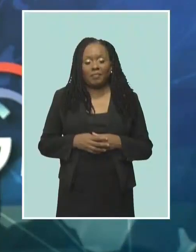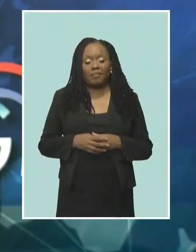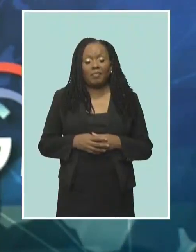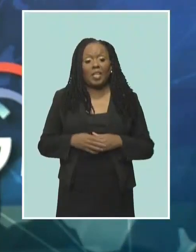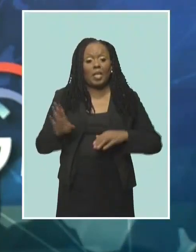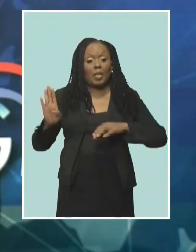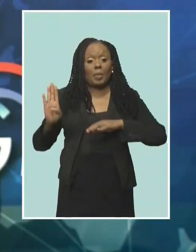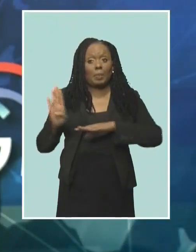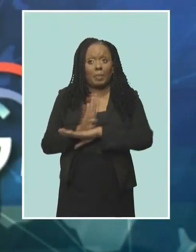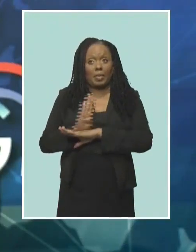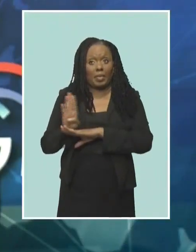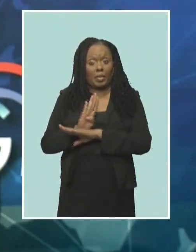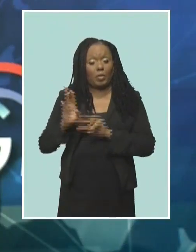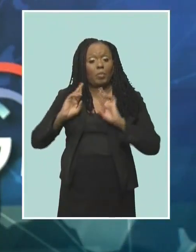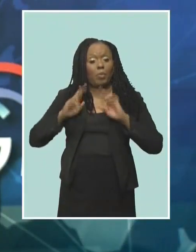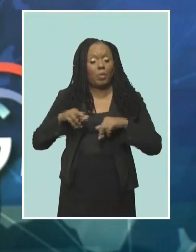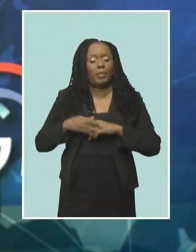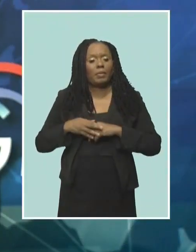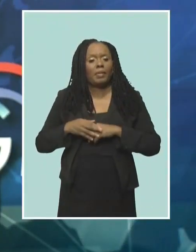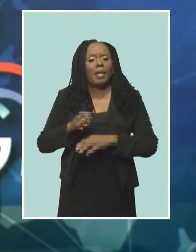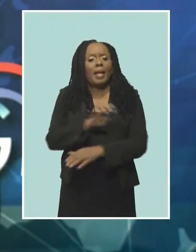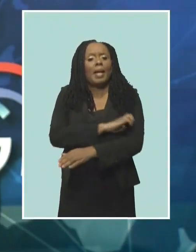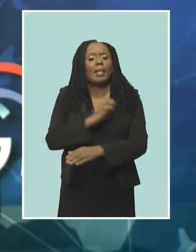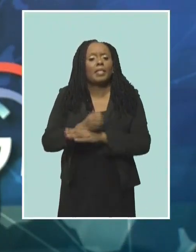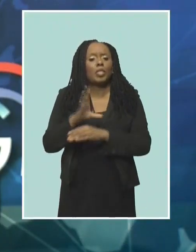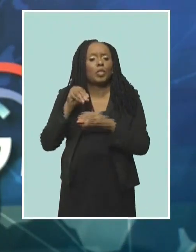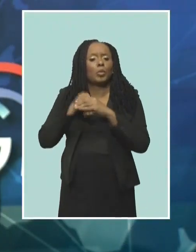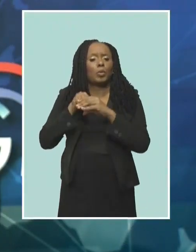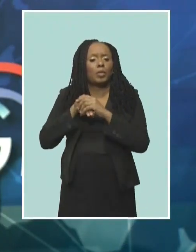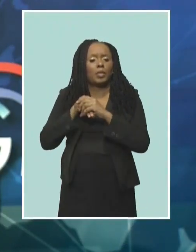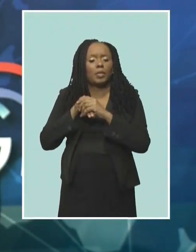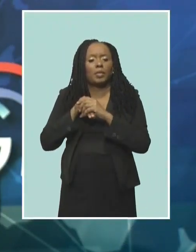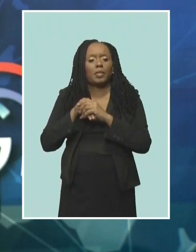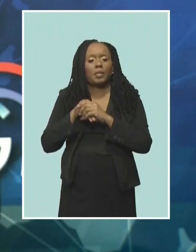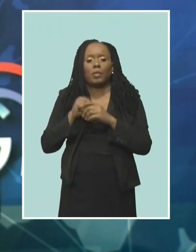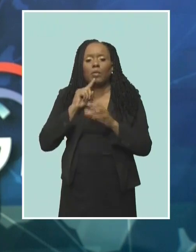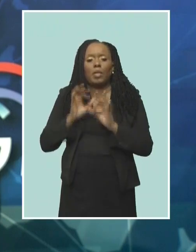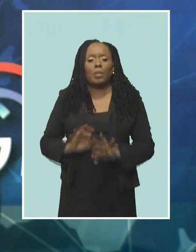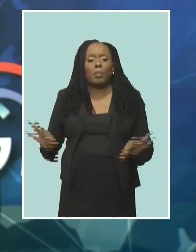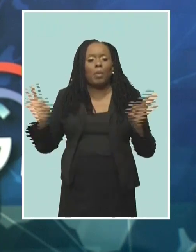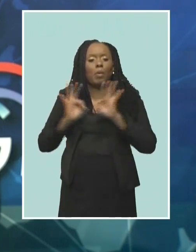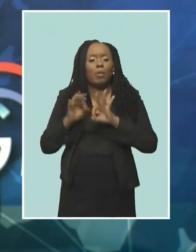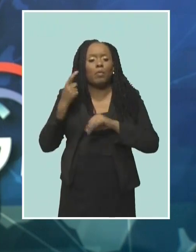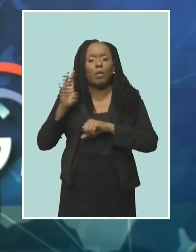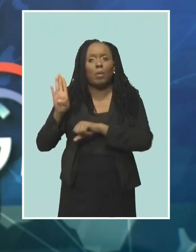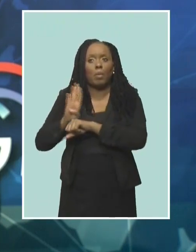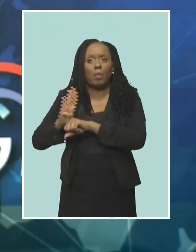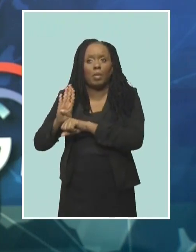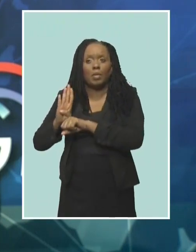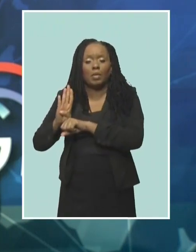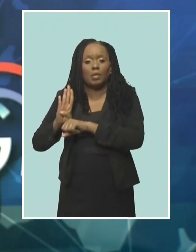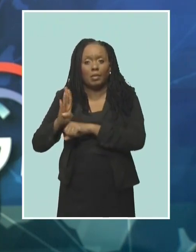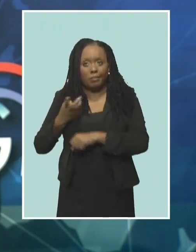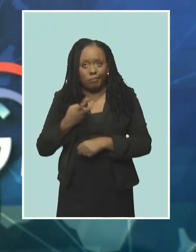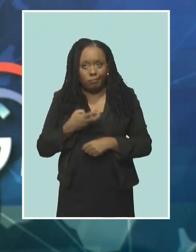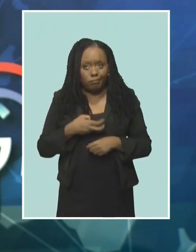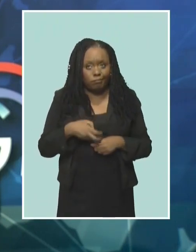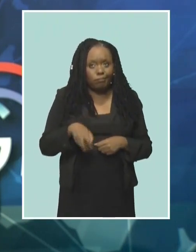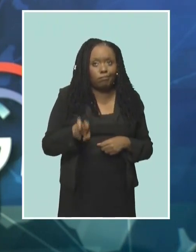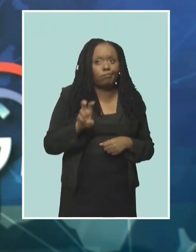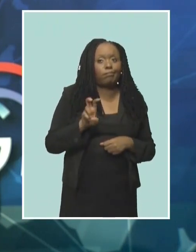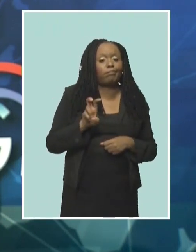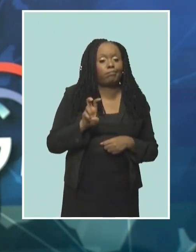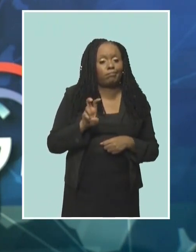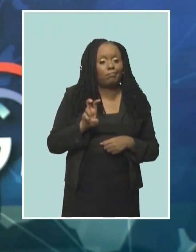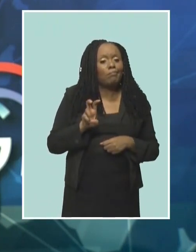In business tonight, energy storage is a key area in Barbados' transition to renewable energy. Minister of Energy and Business, Senator